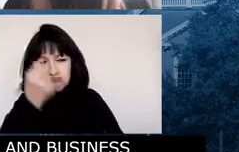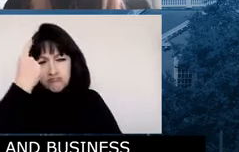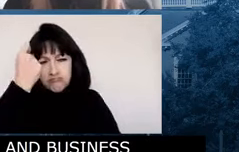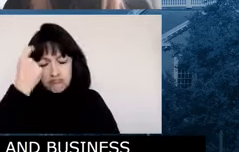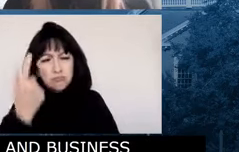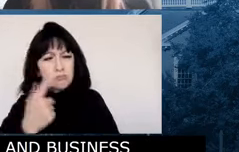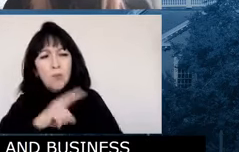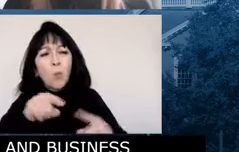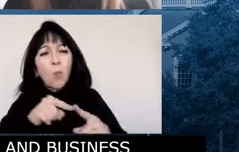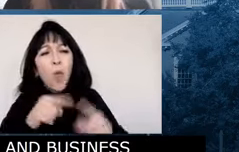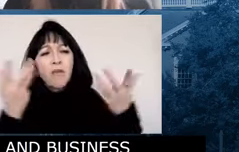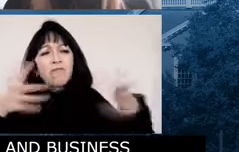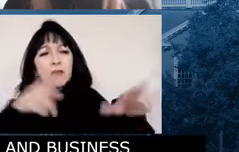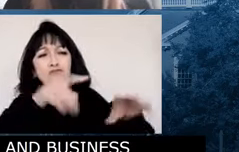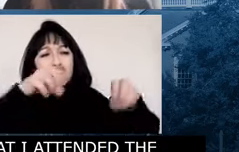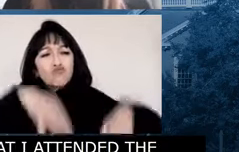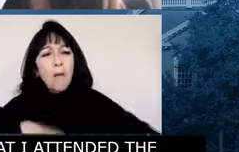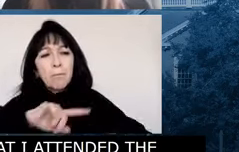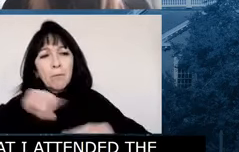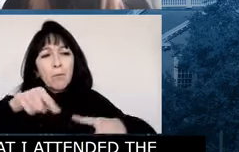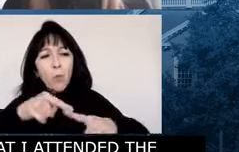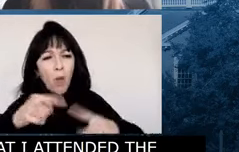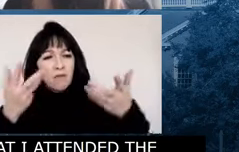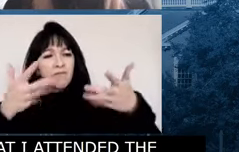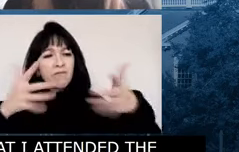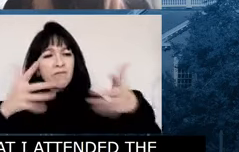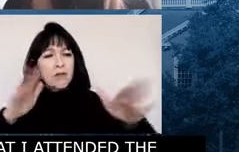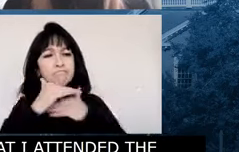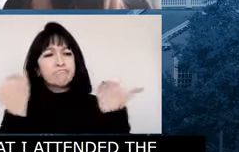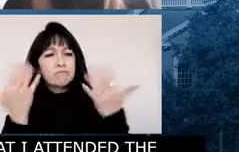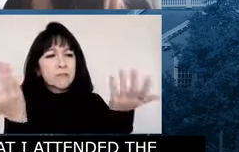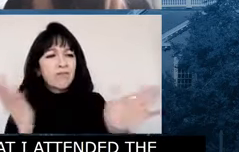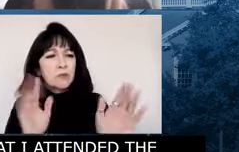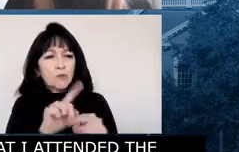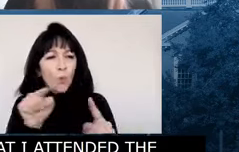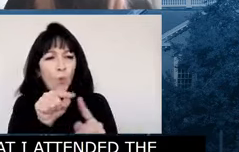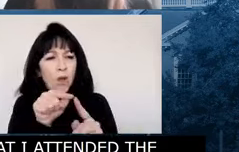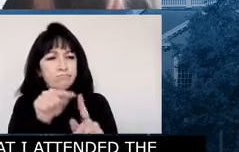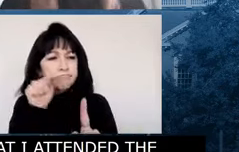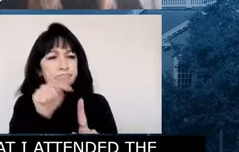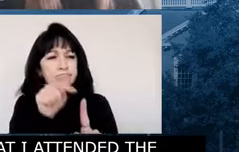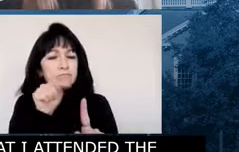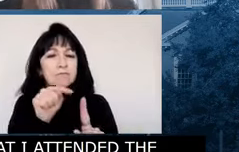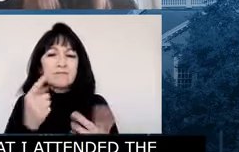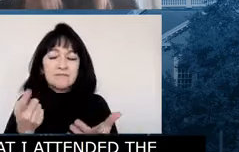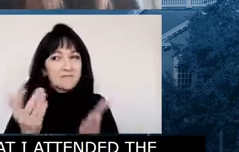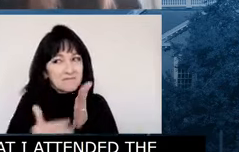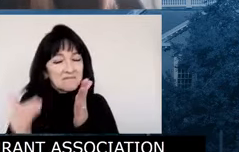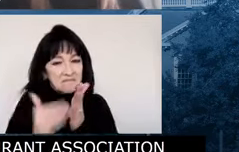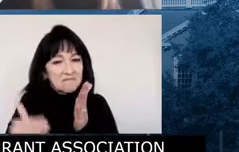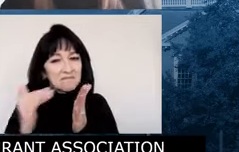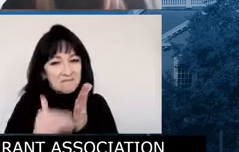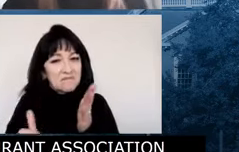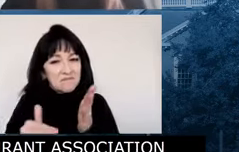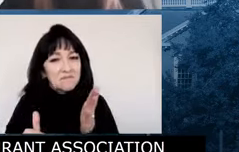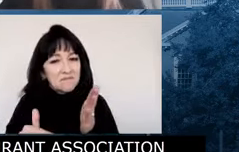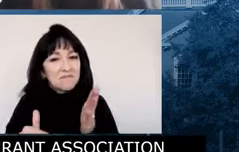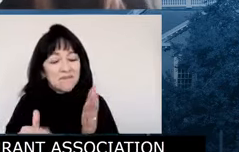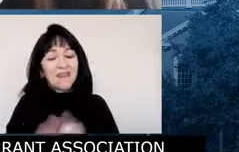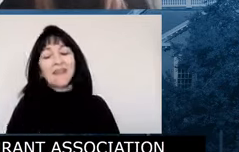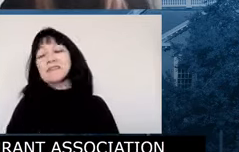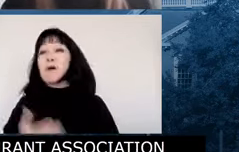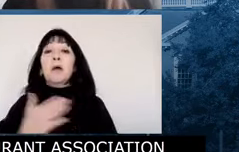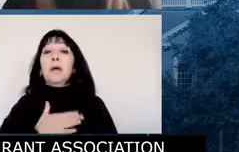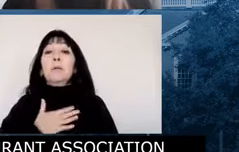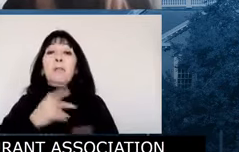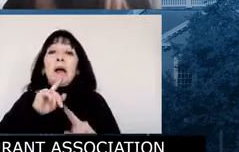Association group, and that was the question that they asked. And my answer is simply not a day longer than we need it, right? The